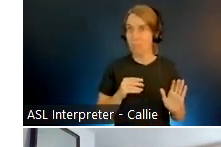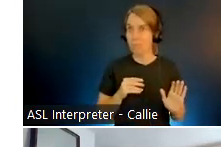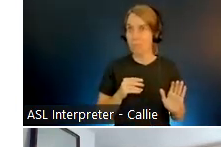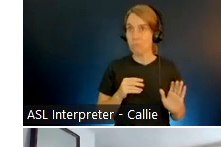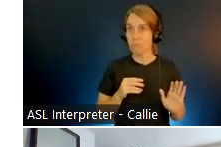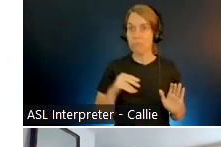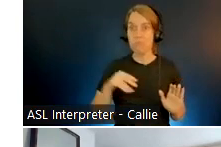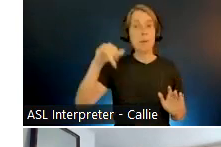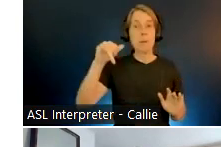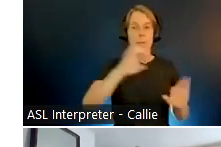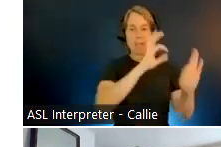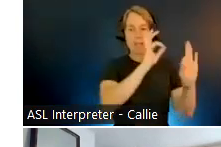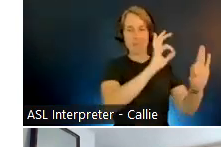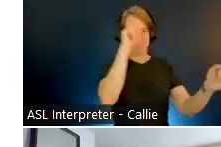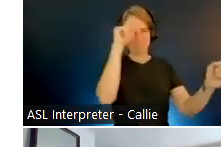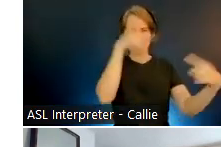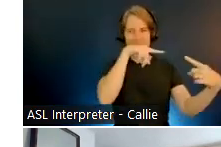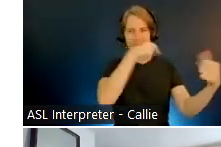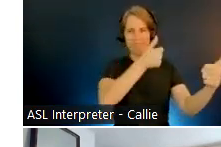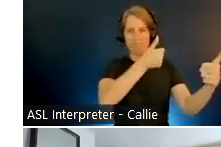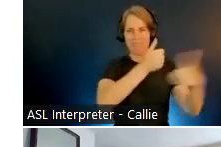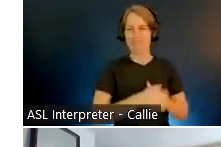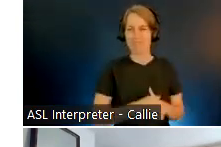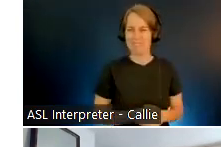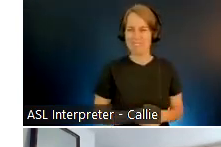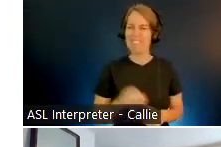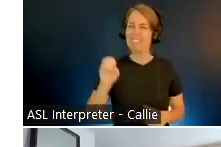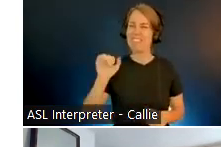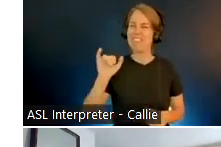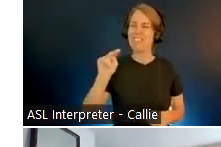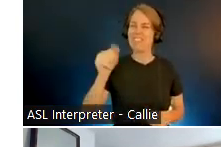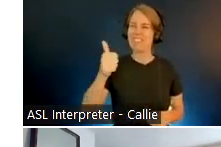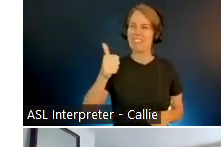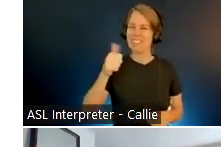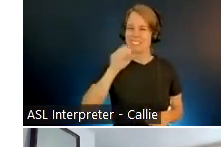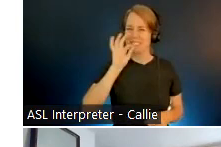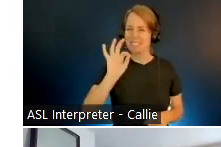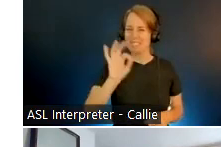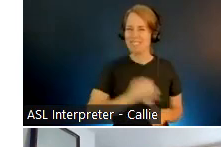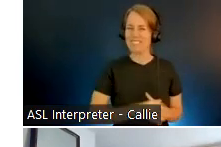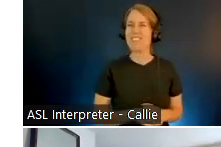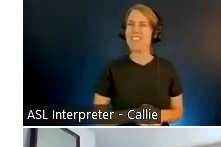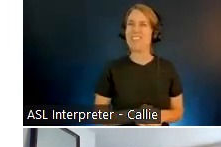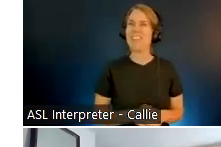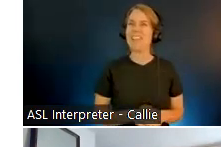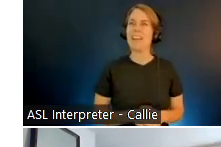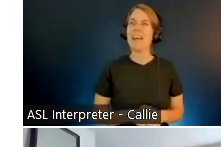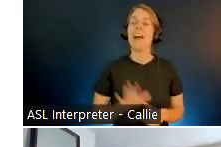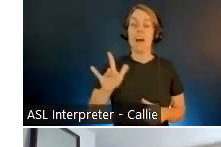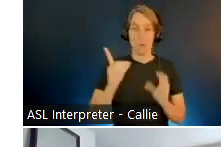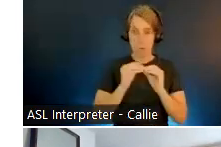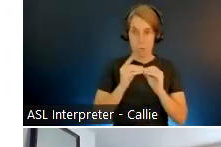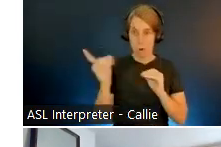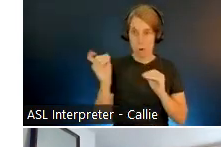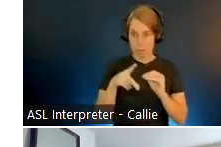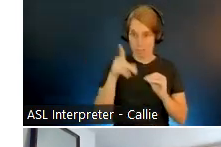Pete said exactly what I was going to say. Great. I love it when that happens. We have another, excuse me, another